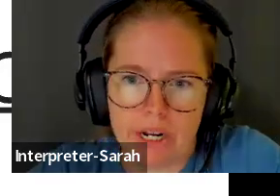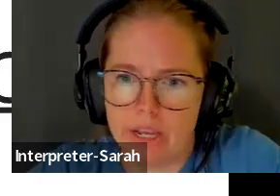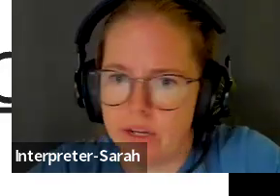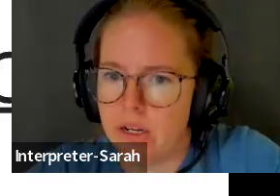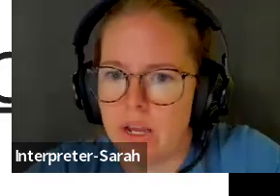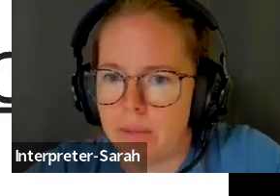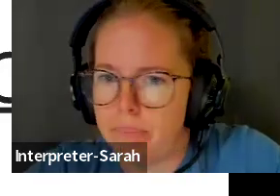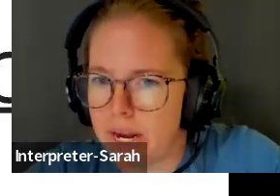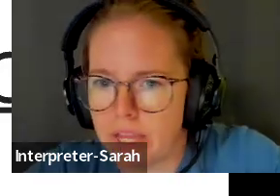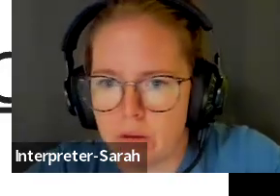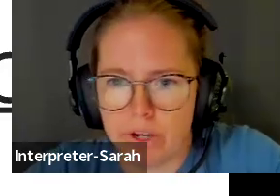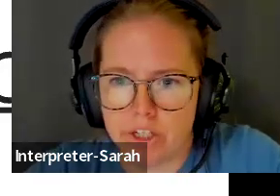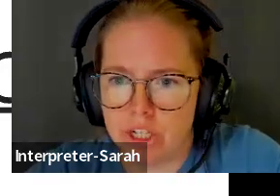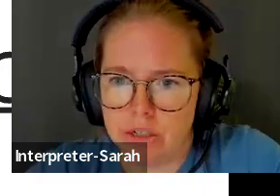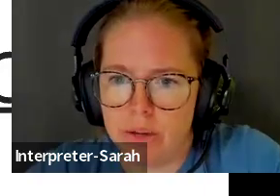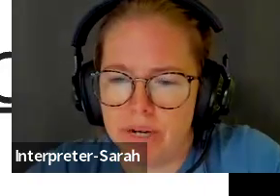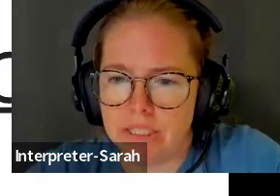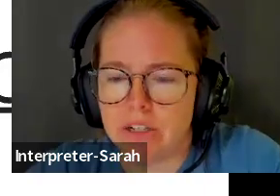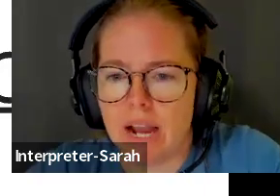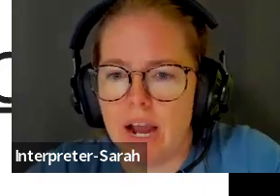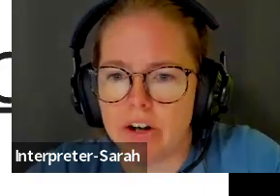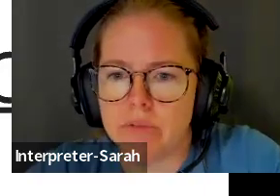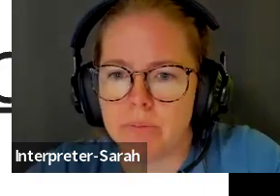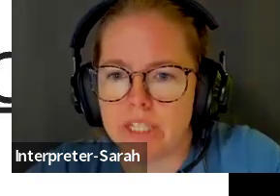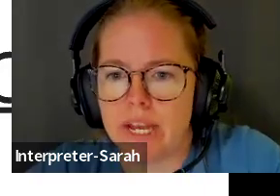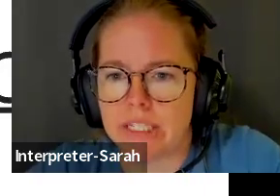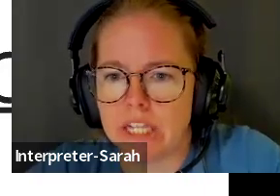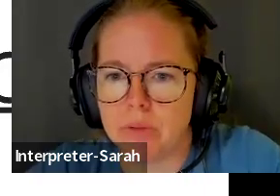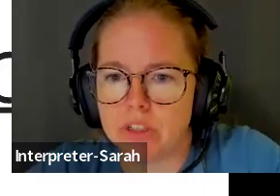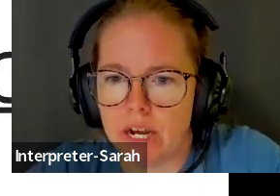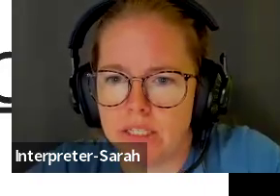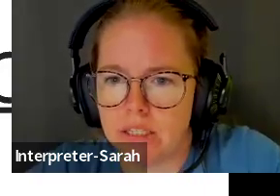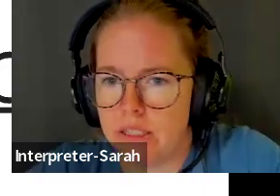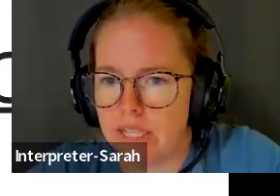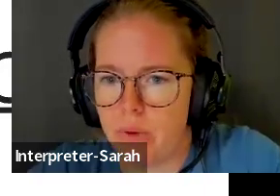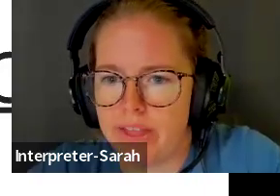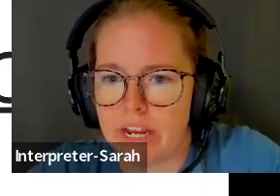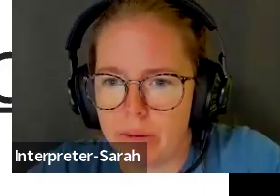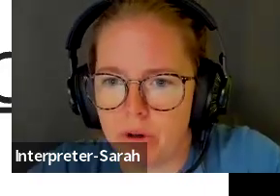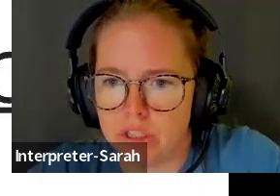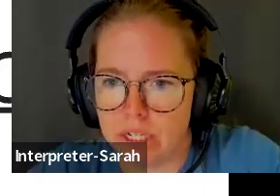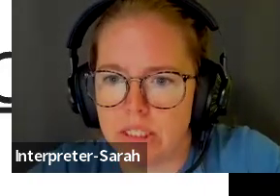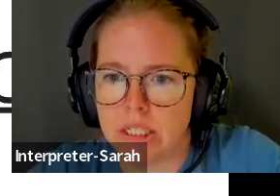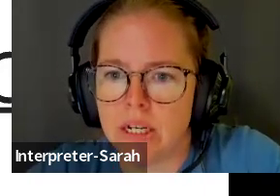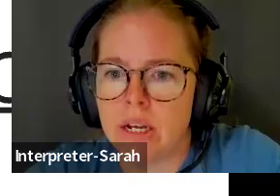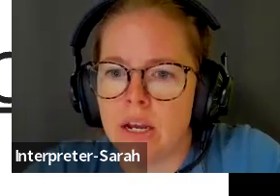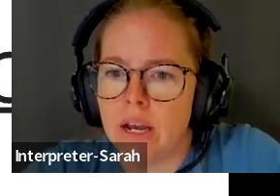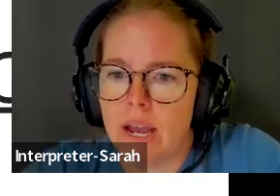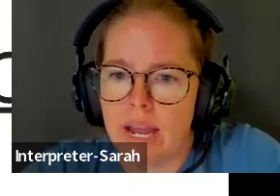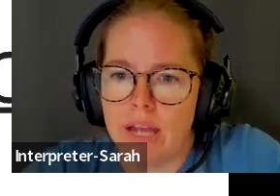of reading and body language, but it's still not 100% accessible to us in the same way that a hearing person